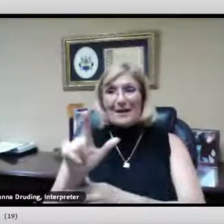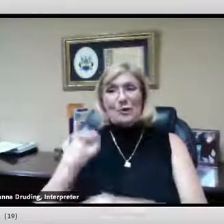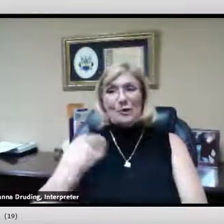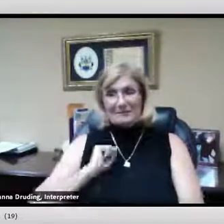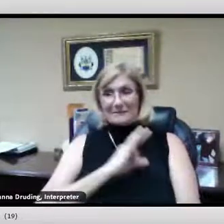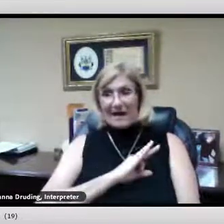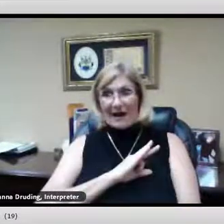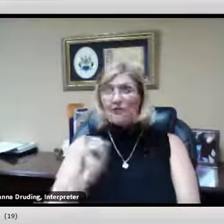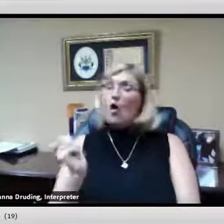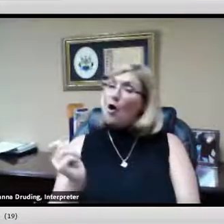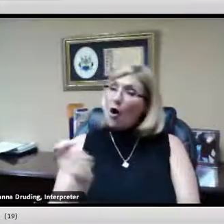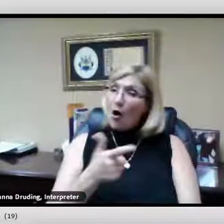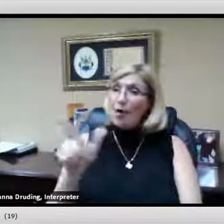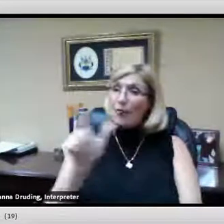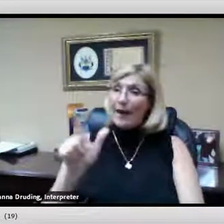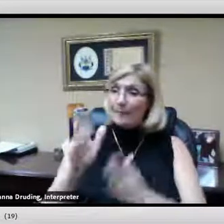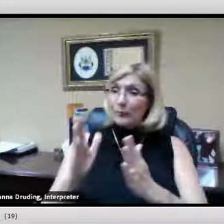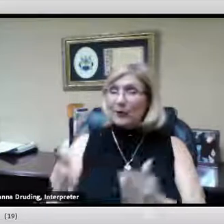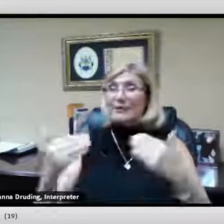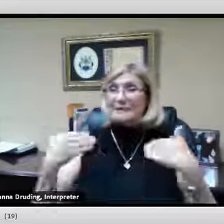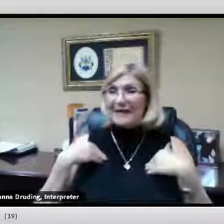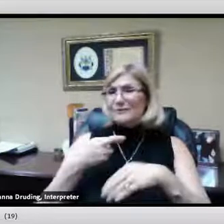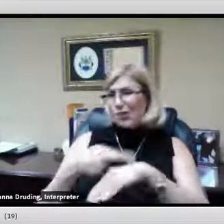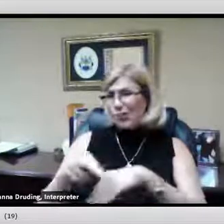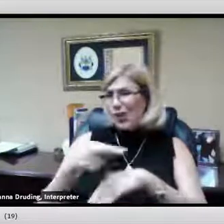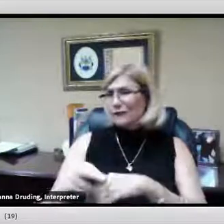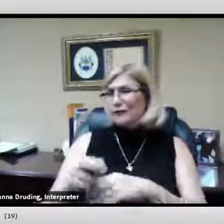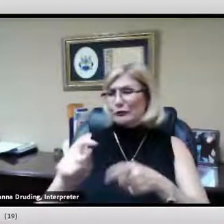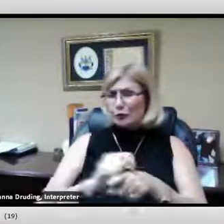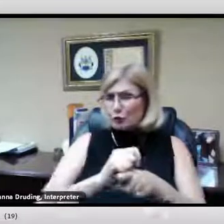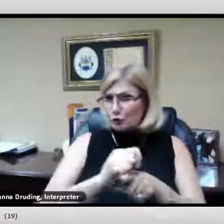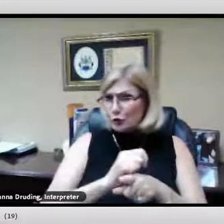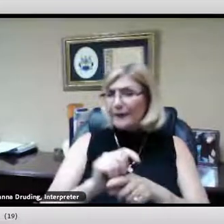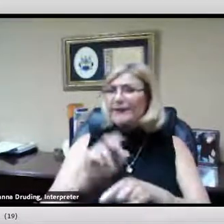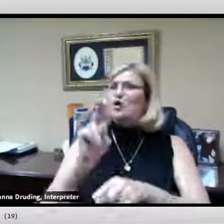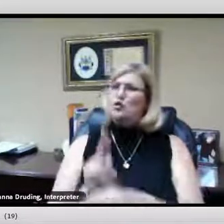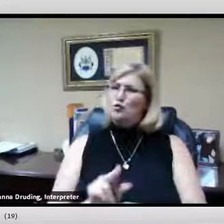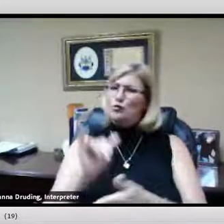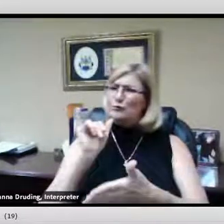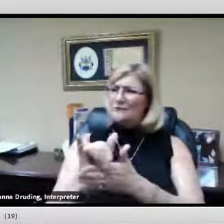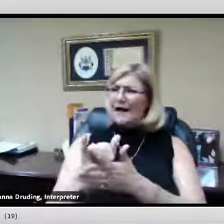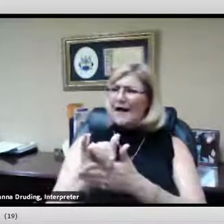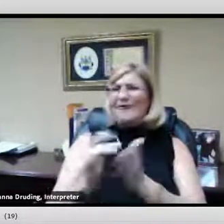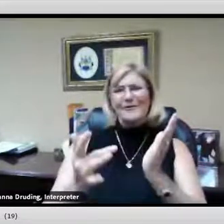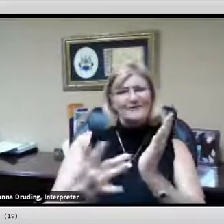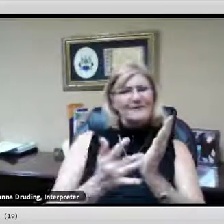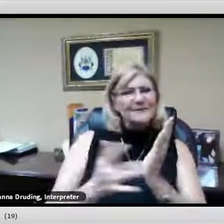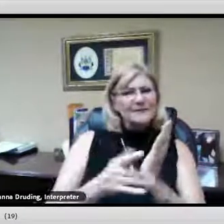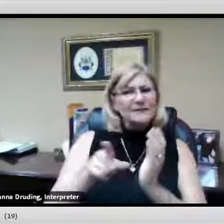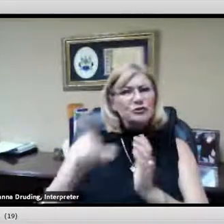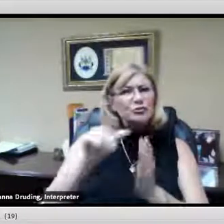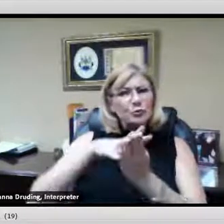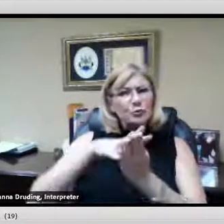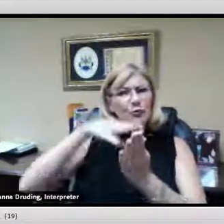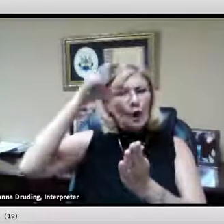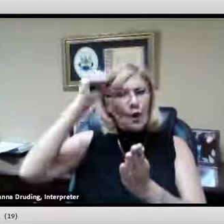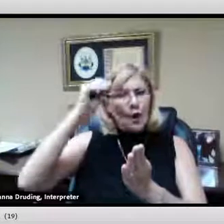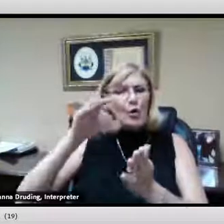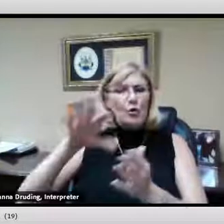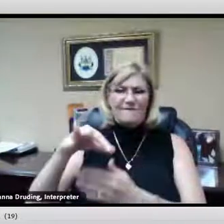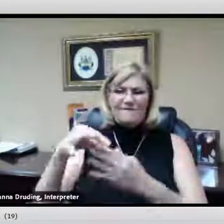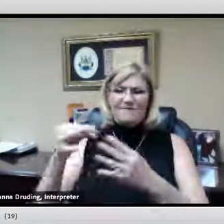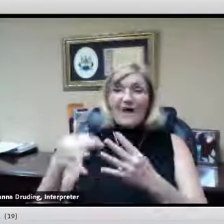All librarians have reference training of some sort. Use that reference training, the techniques you learn to find